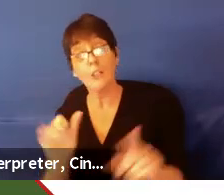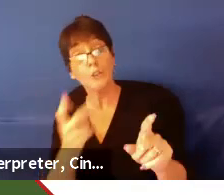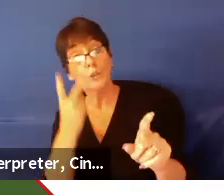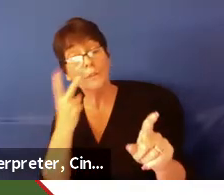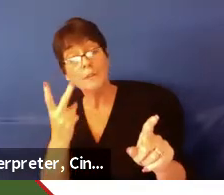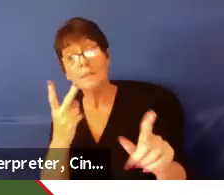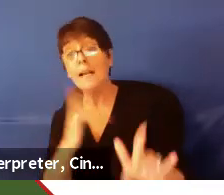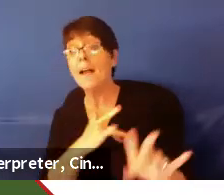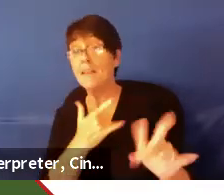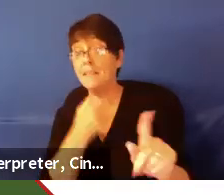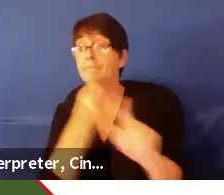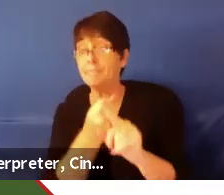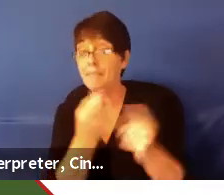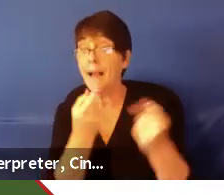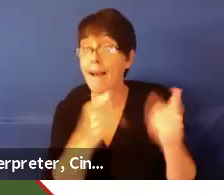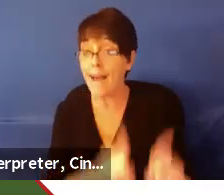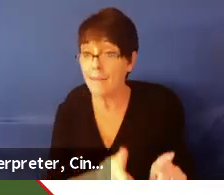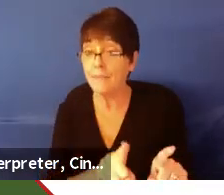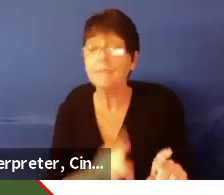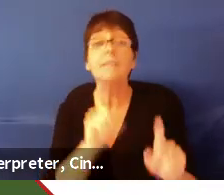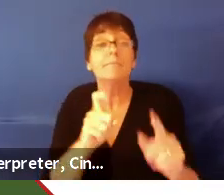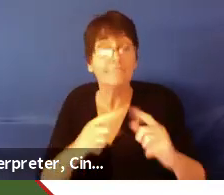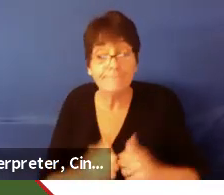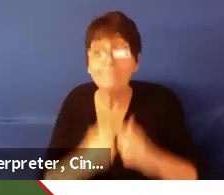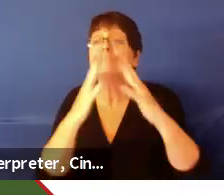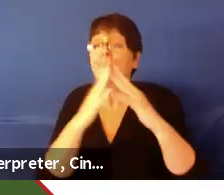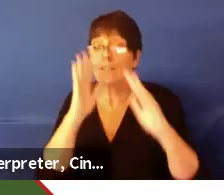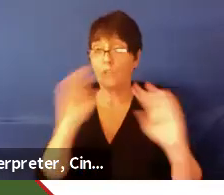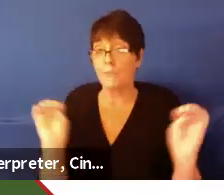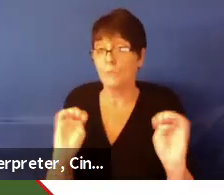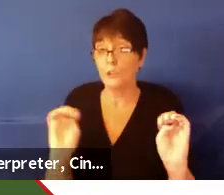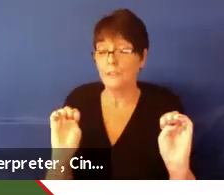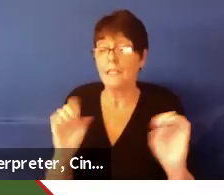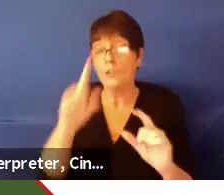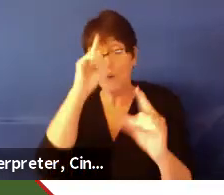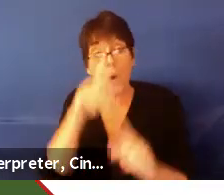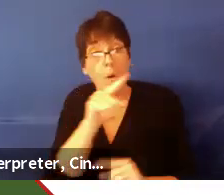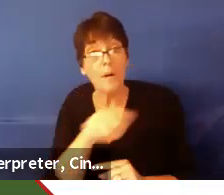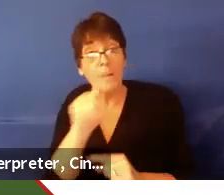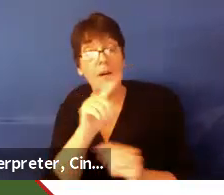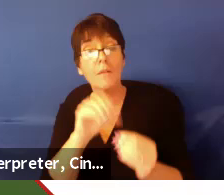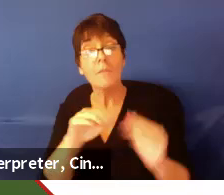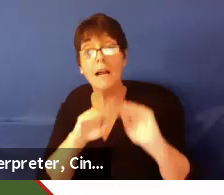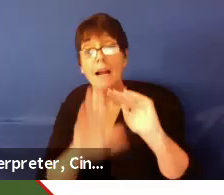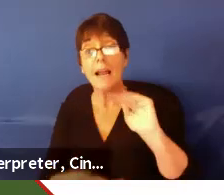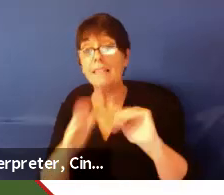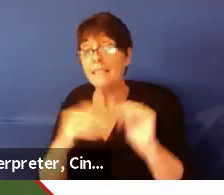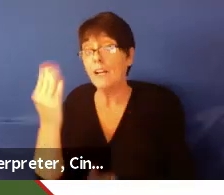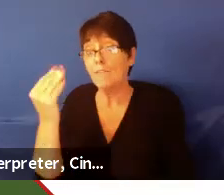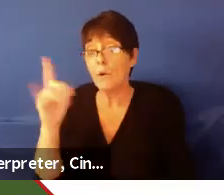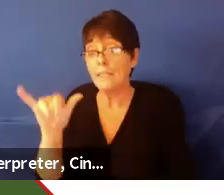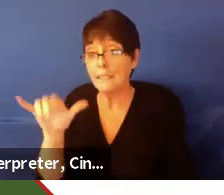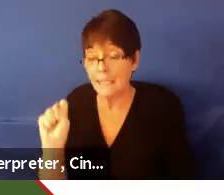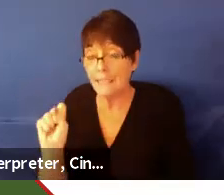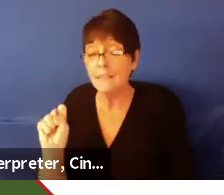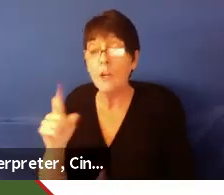event occurs, cause for need of the emergency sheltering. We hope that this would be less than 14 days. What